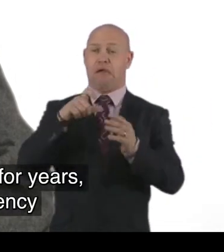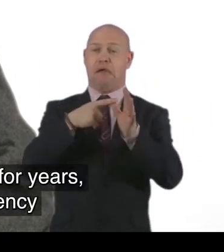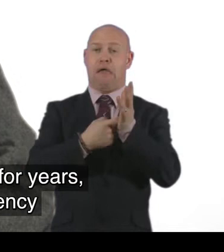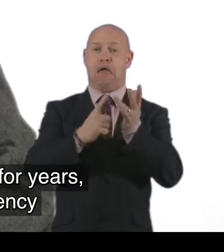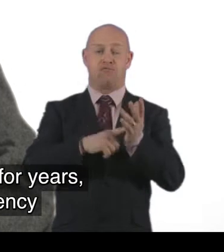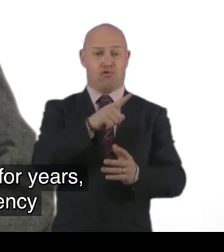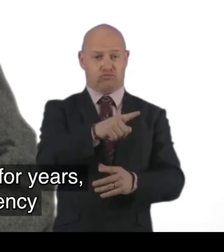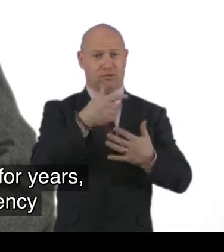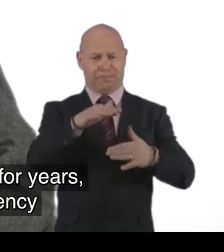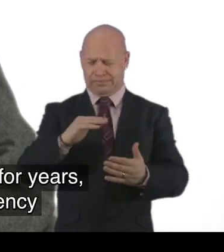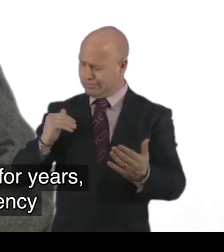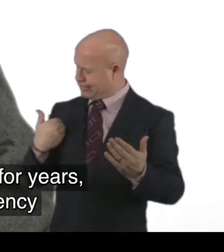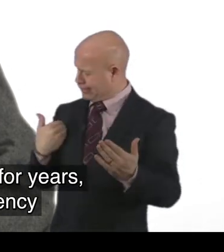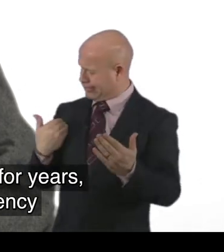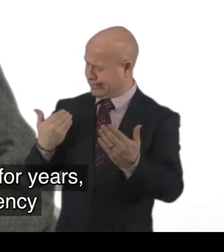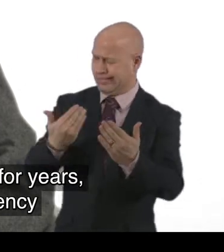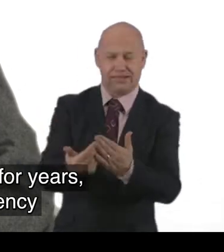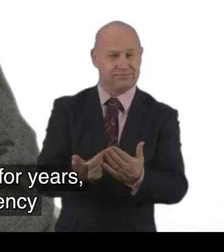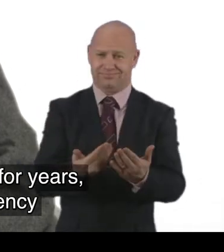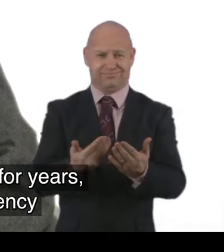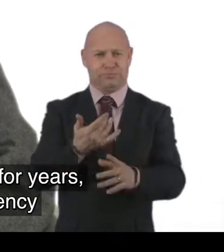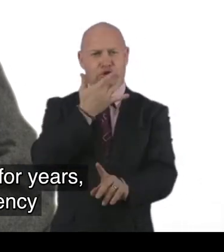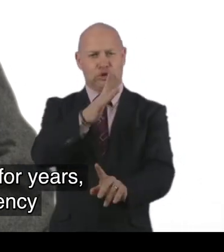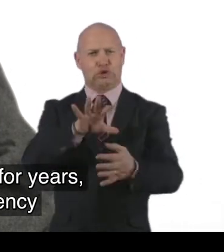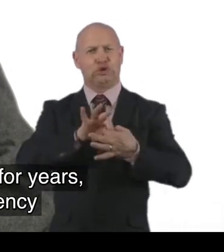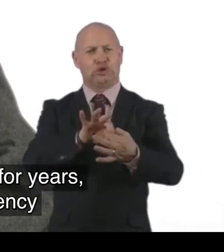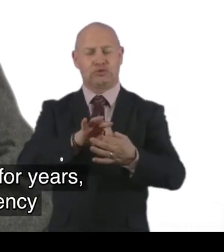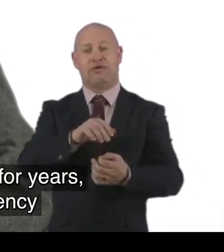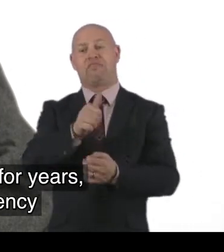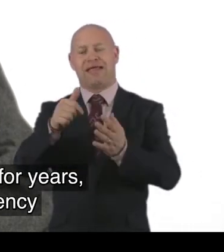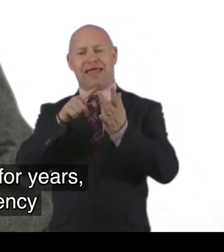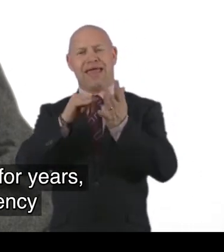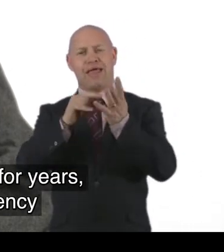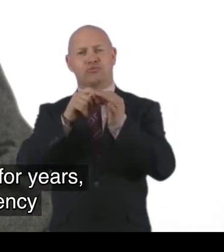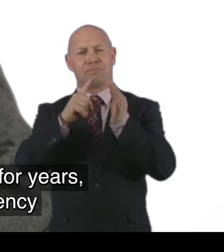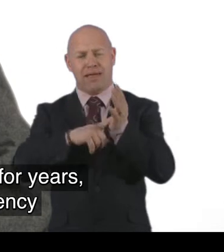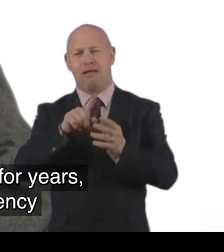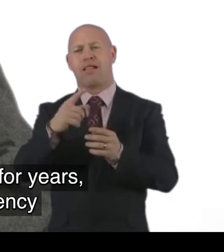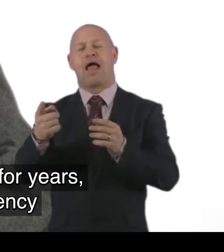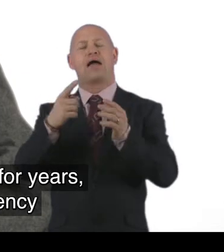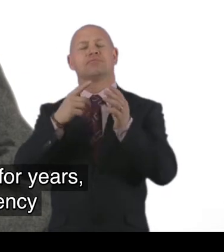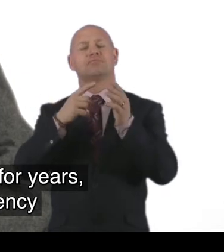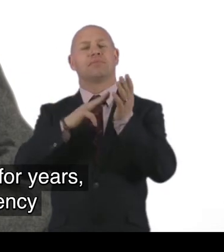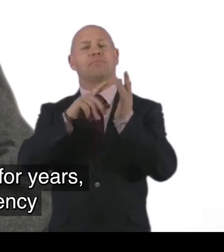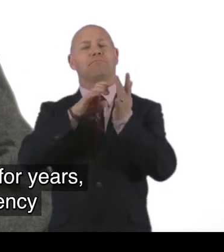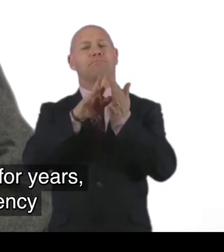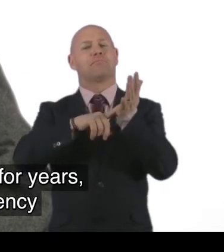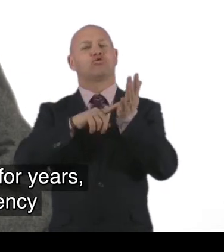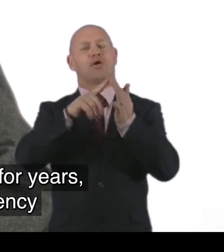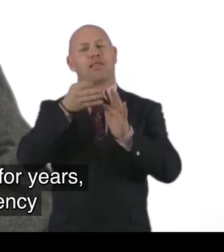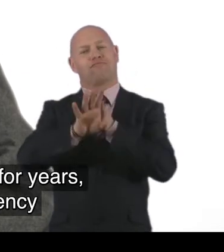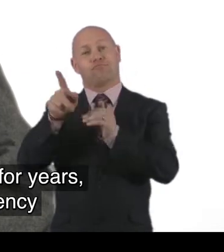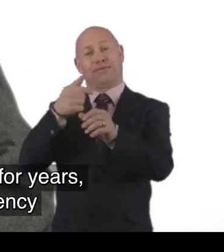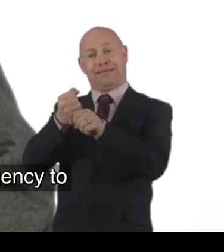I've just got Carol and she's been there for years, and I've got Isabel and Michelle in